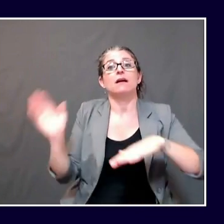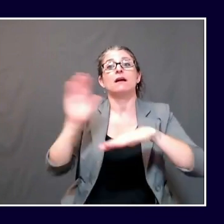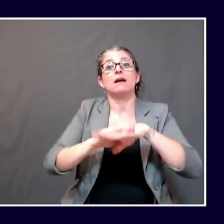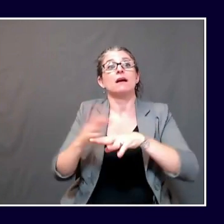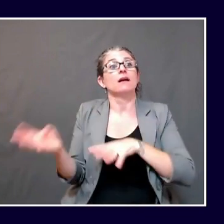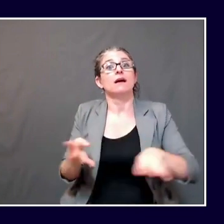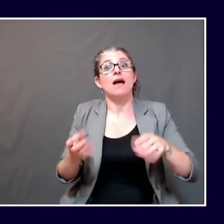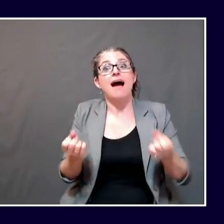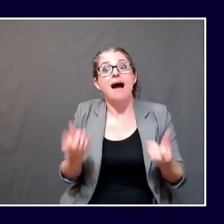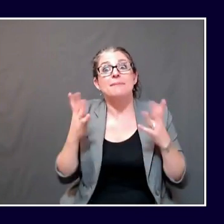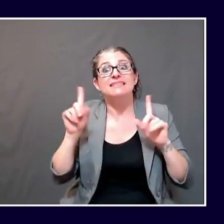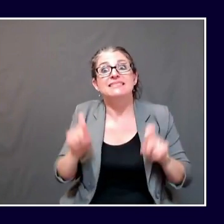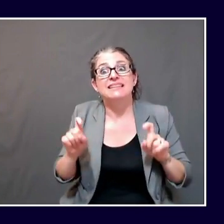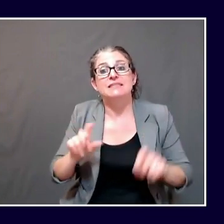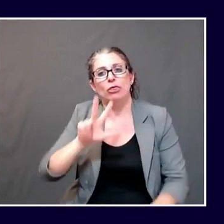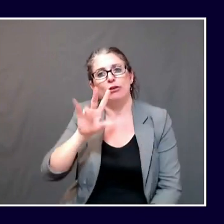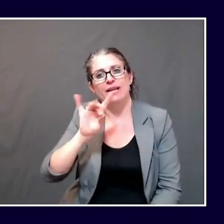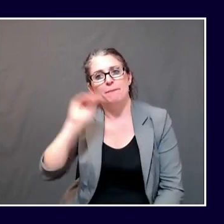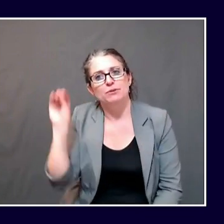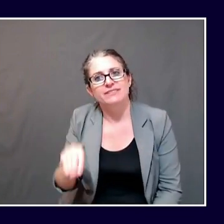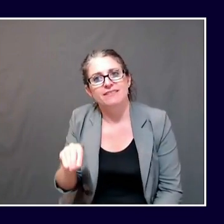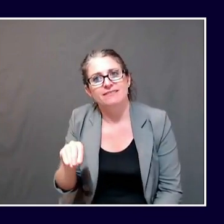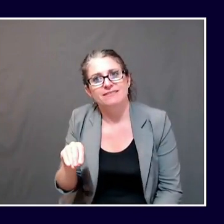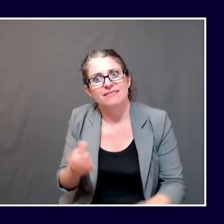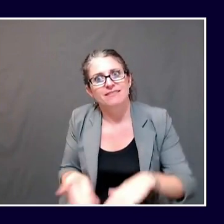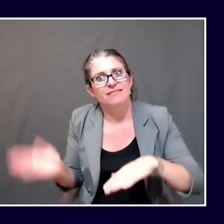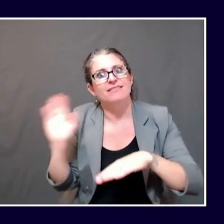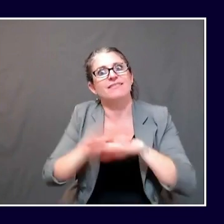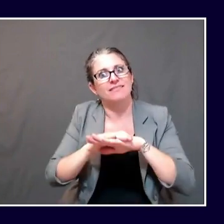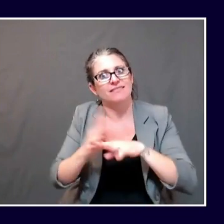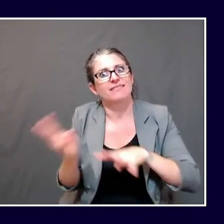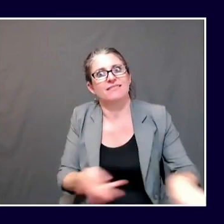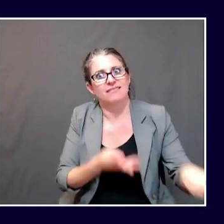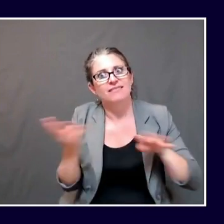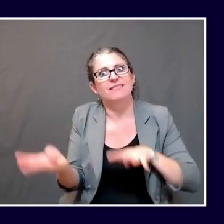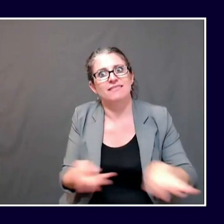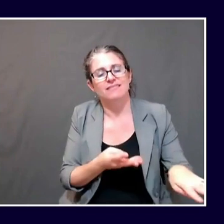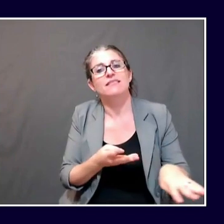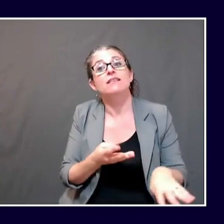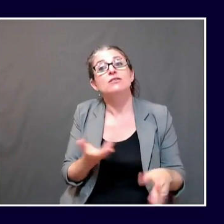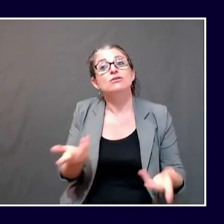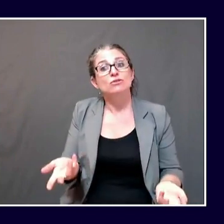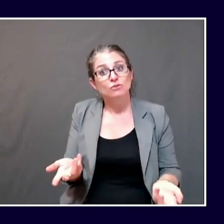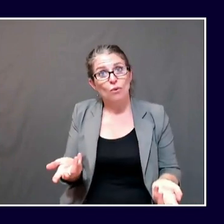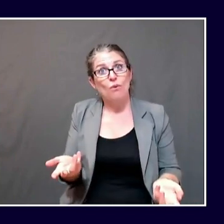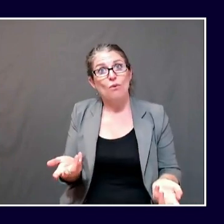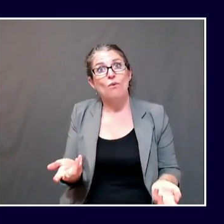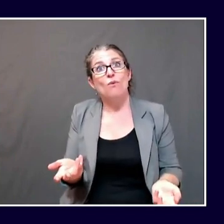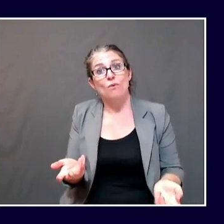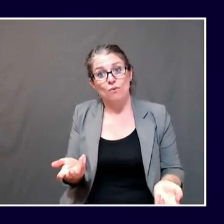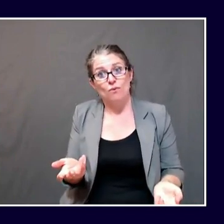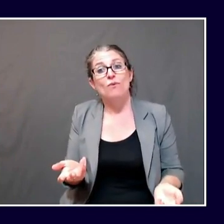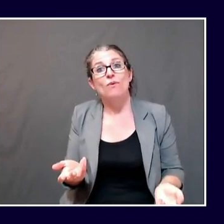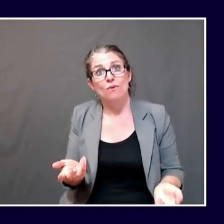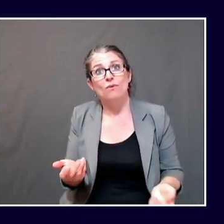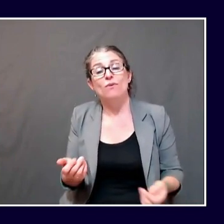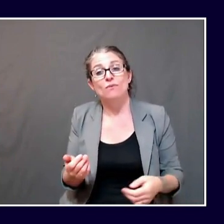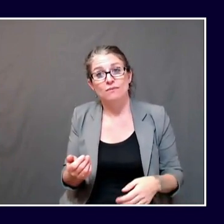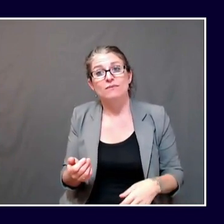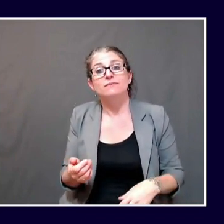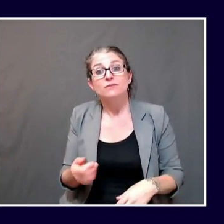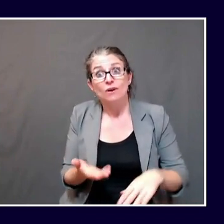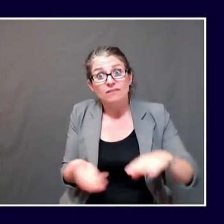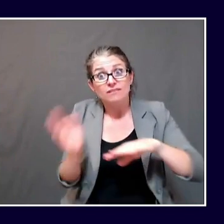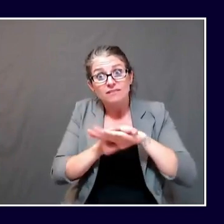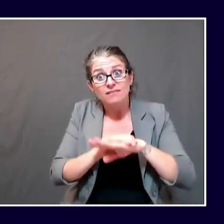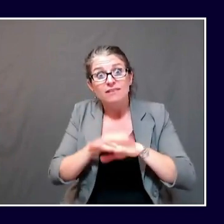new cases that we are seeing is a function of increased testing. And indeed, the amount of testing that we